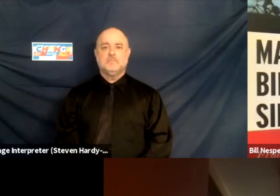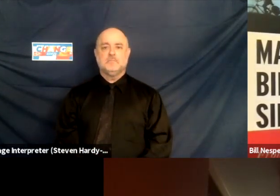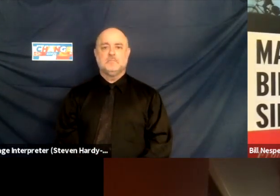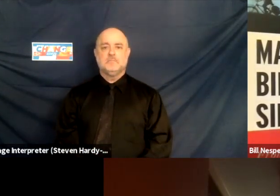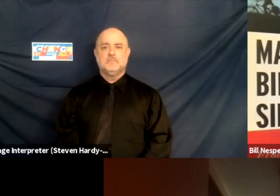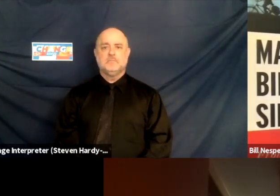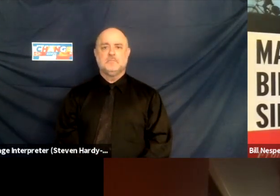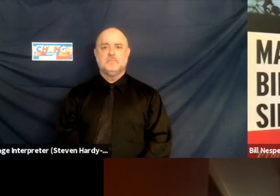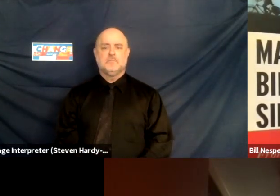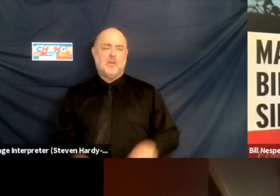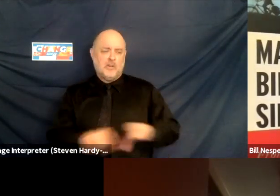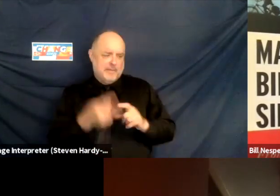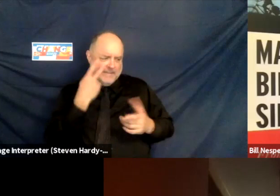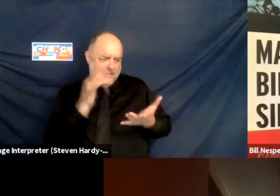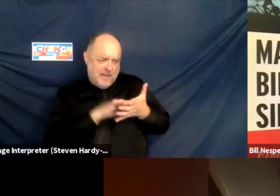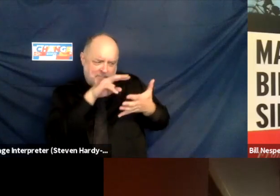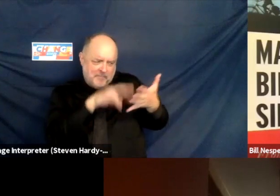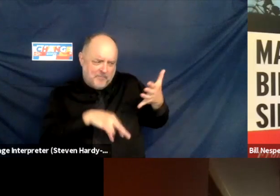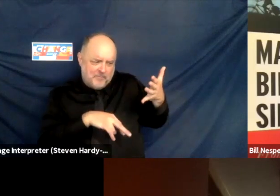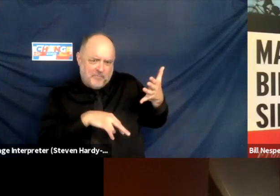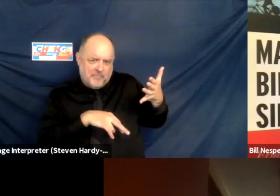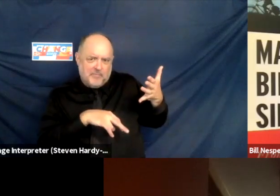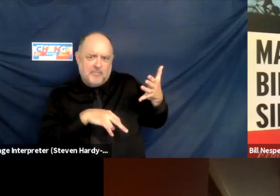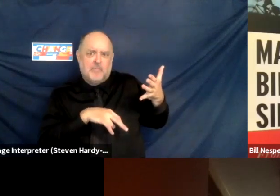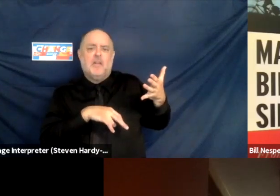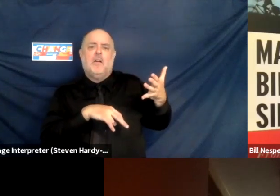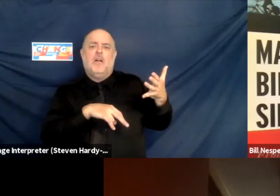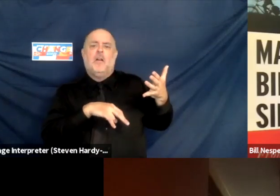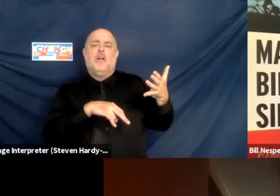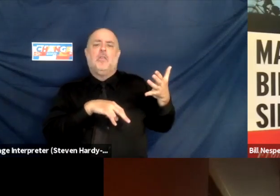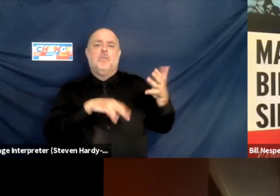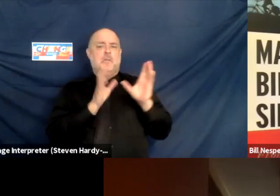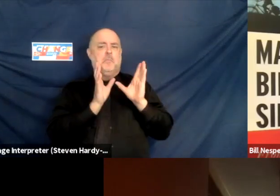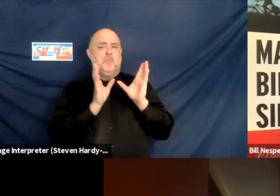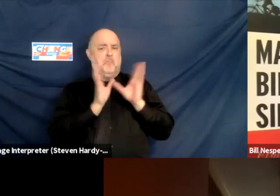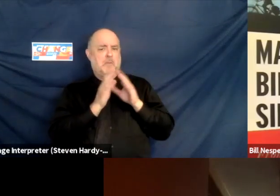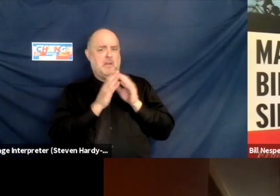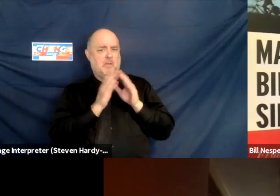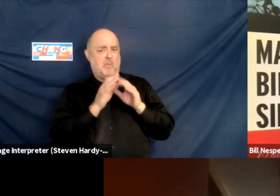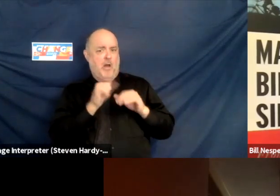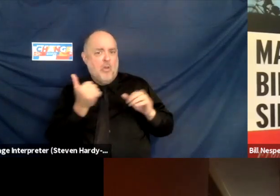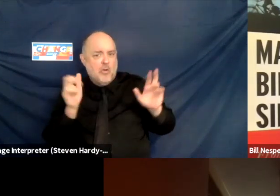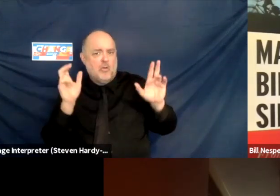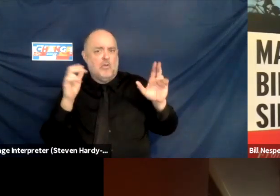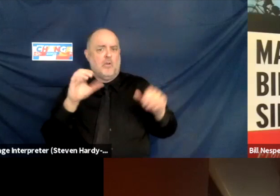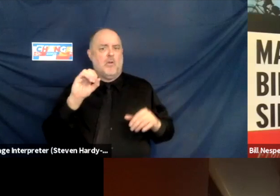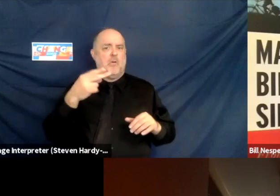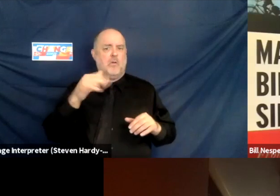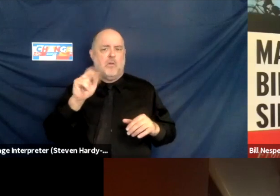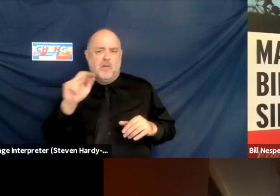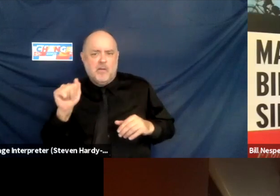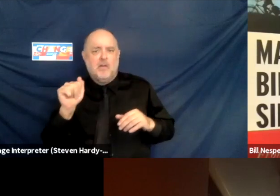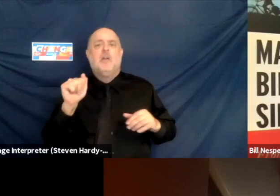So I also see that there was some meetings with Rohana, and he's interested in co-sponsoring our bills, and emphasized bipartisan brings us